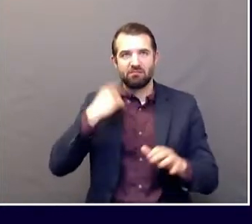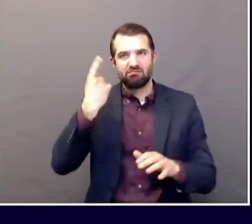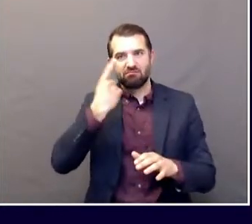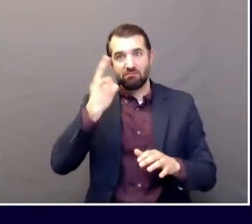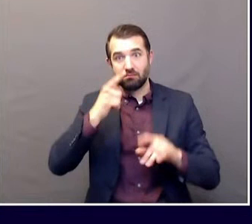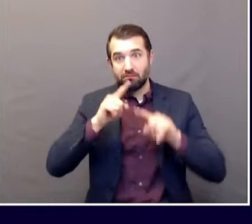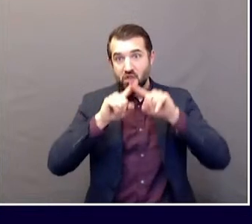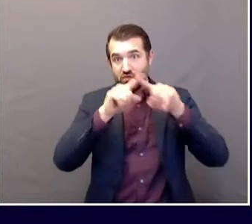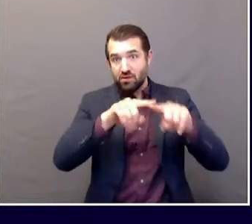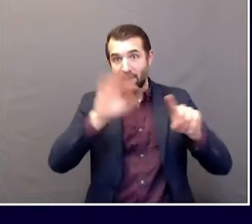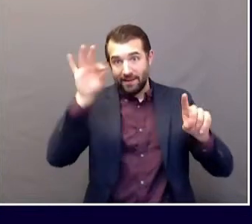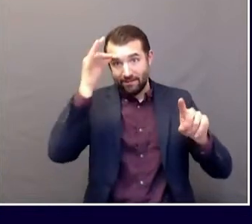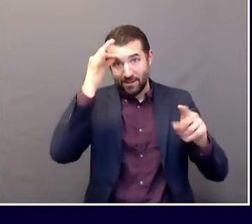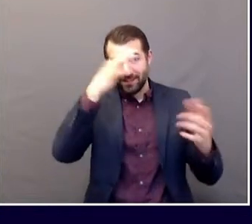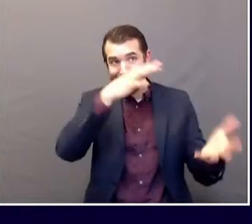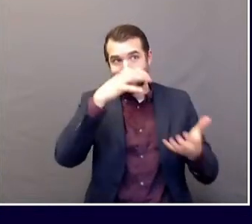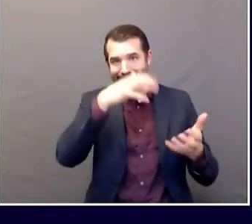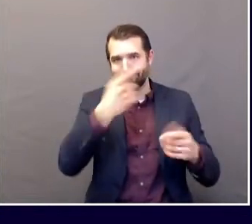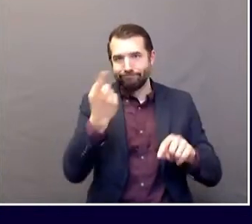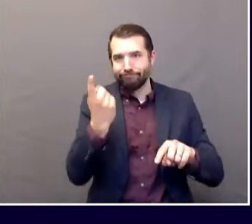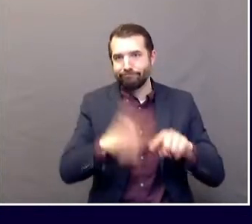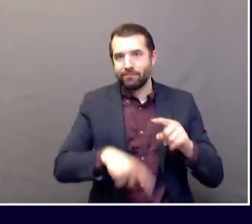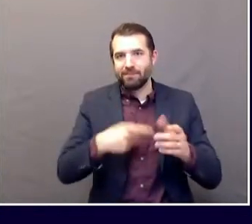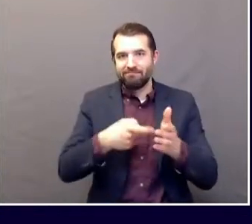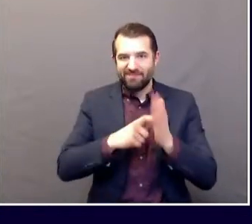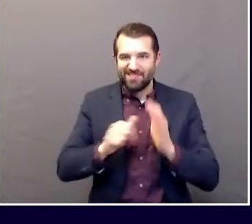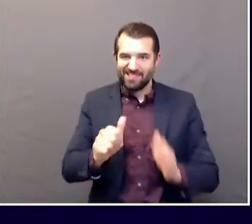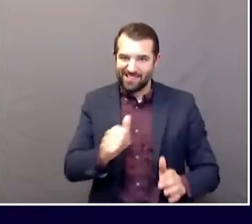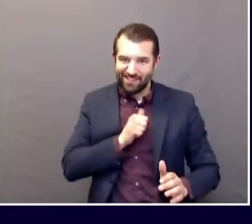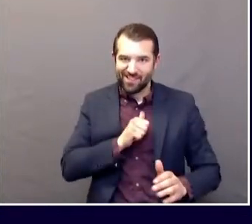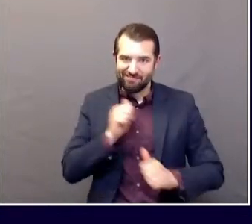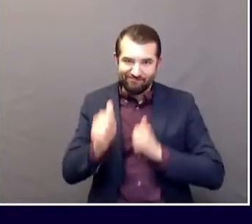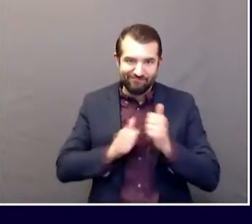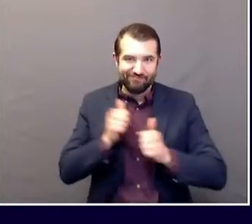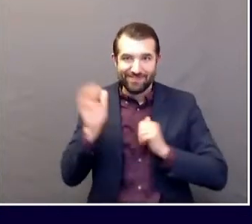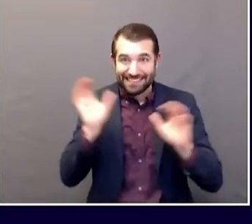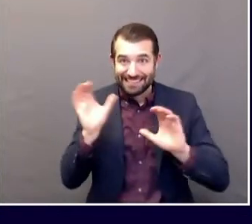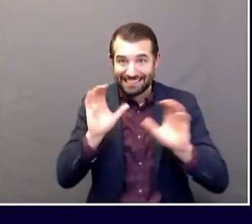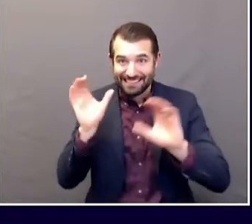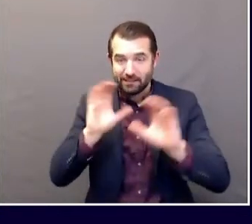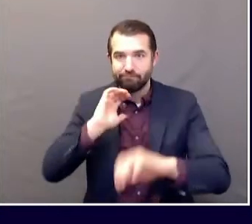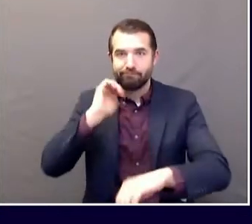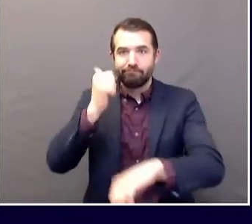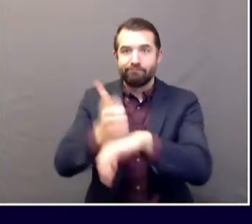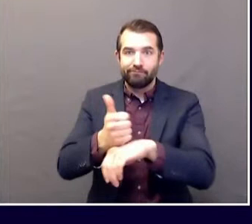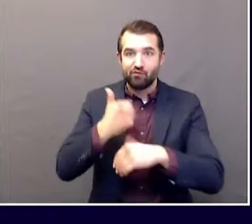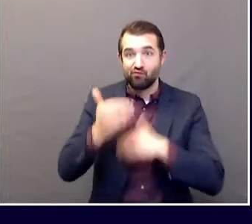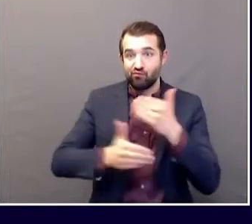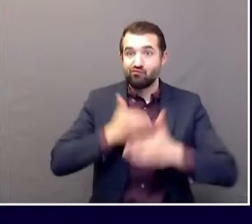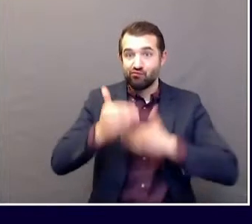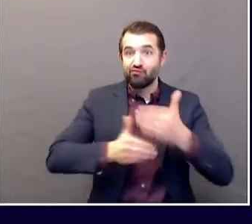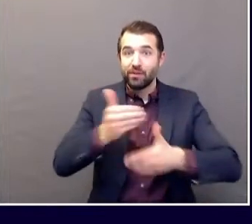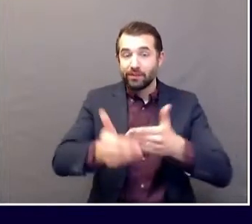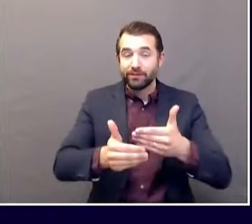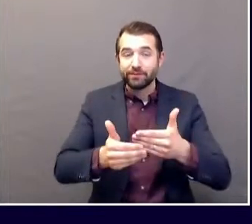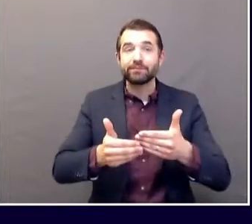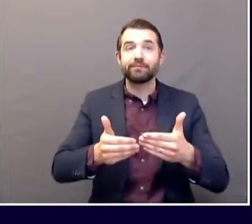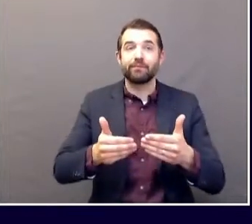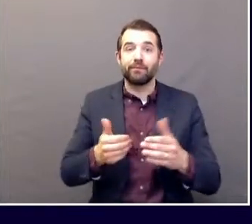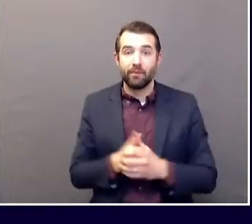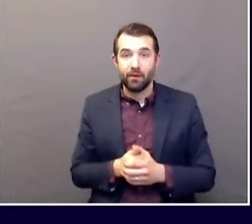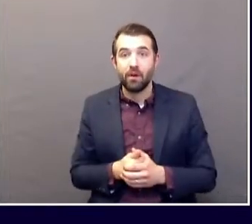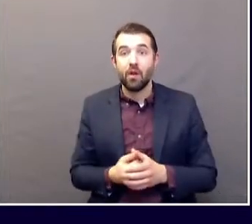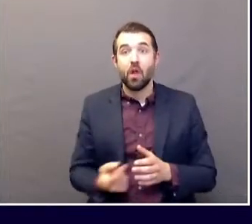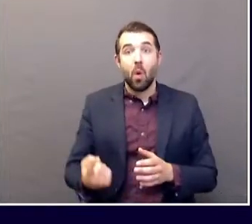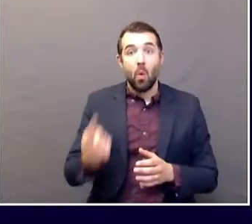own state-based supplies of PPE, we put into place a process. In fact, we tapped a staffer from the Maine CDC to